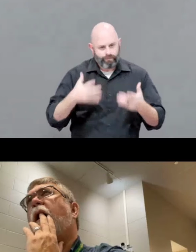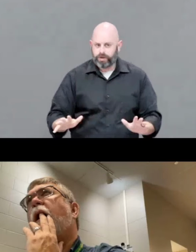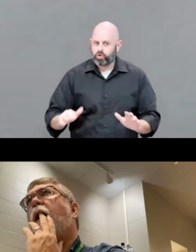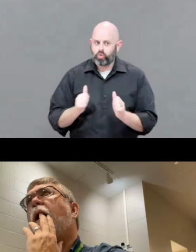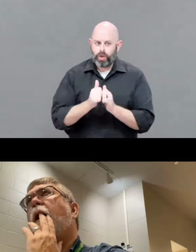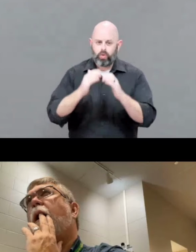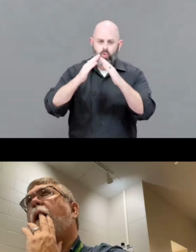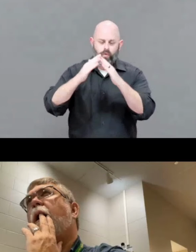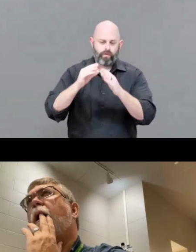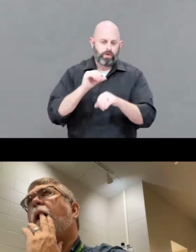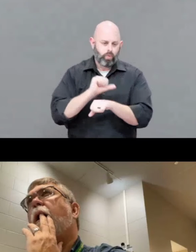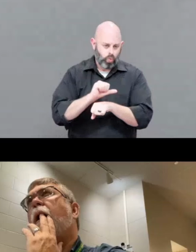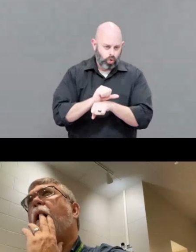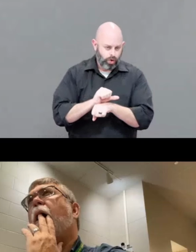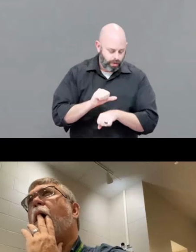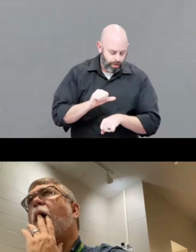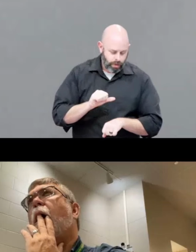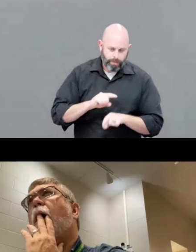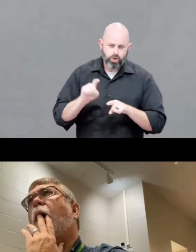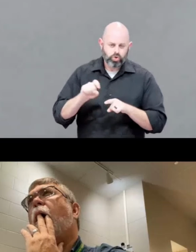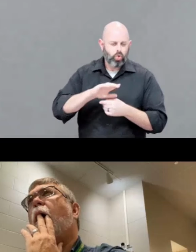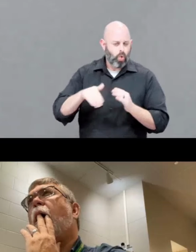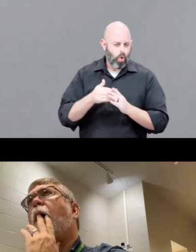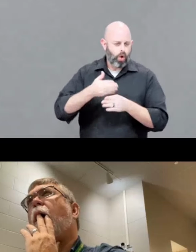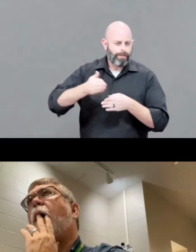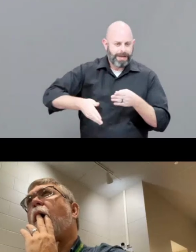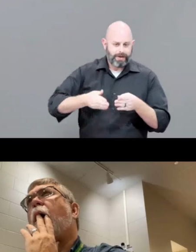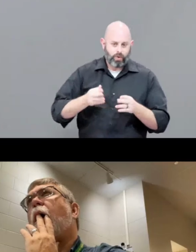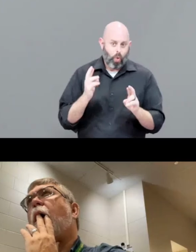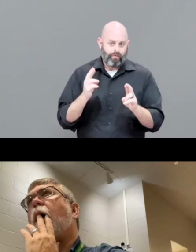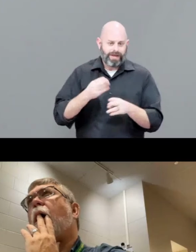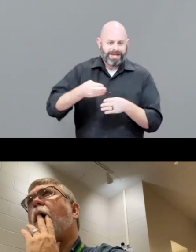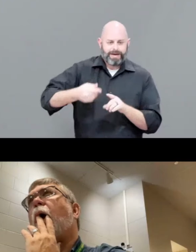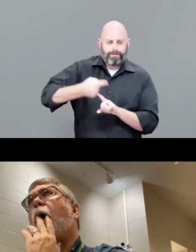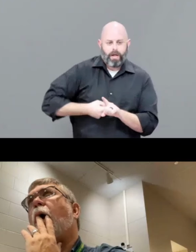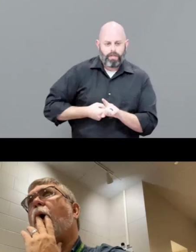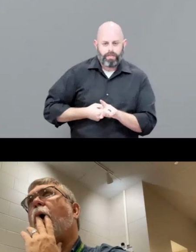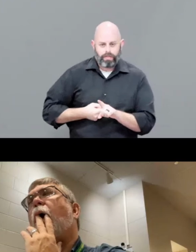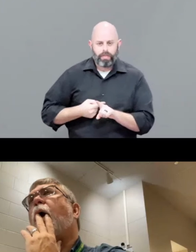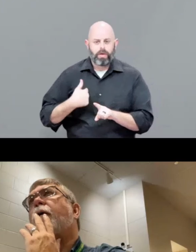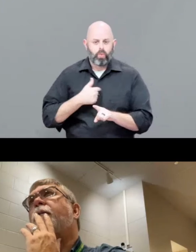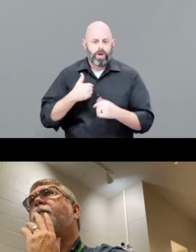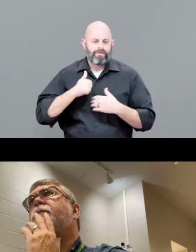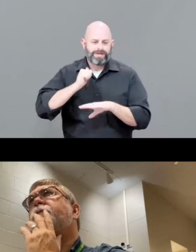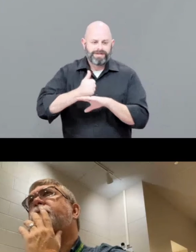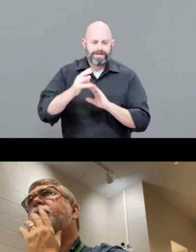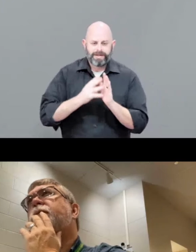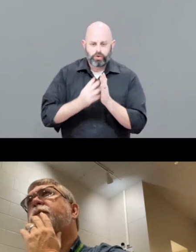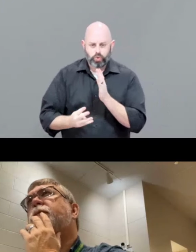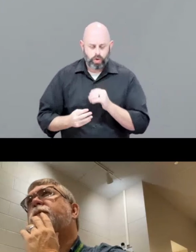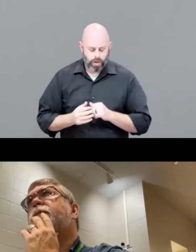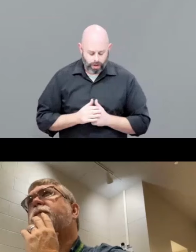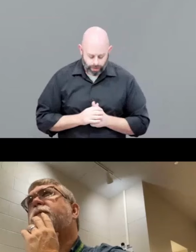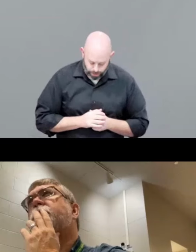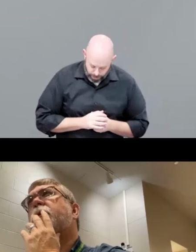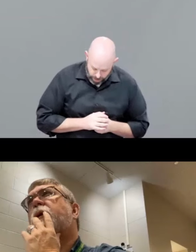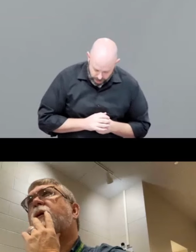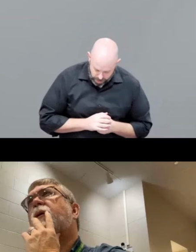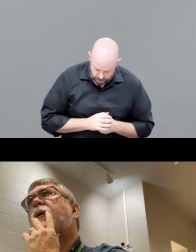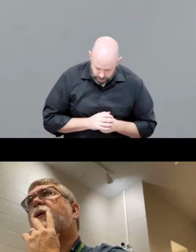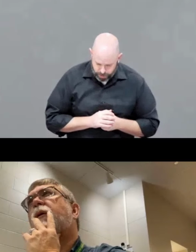working with the contractor. So that should all be completed hopefully by the end of this month. Then we have a set schedule.